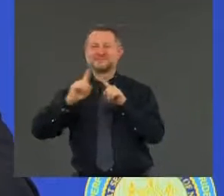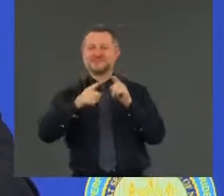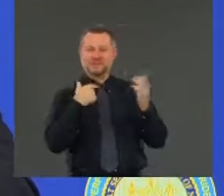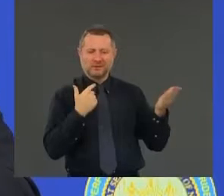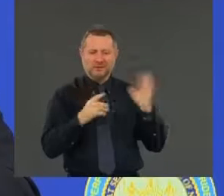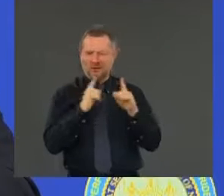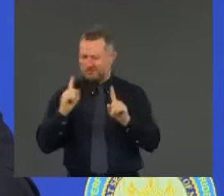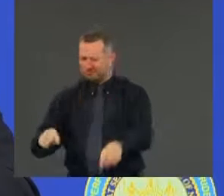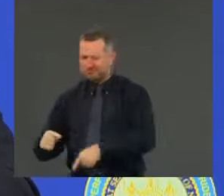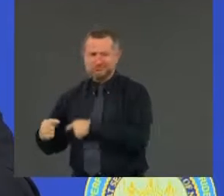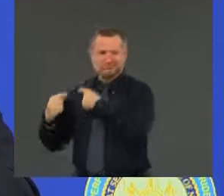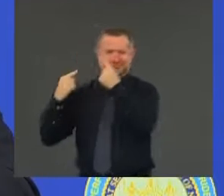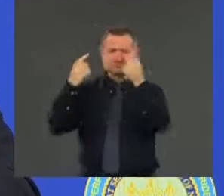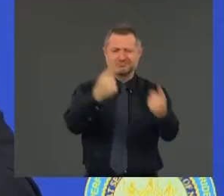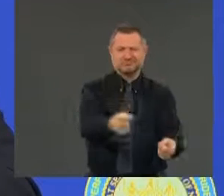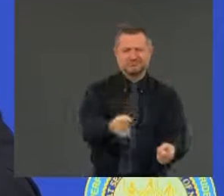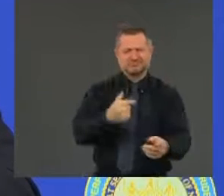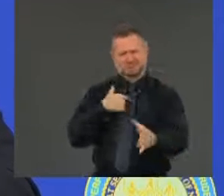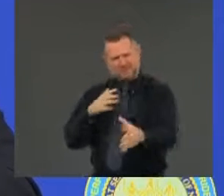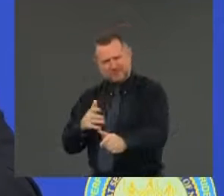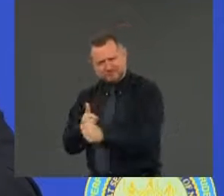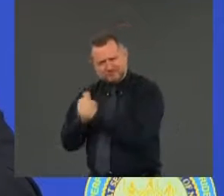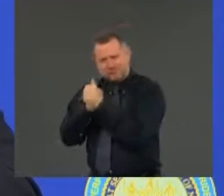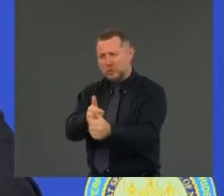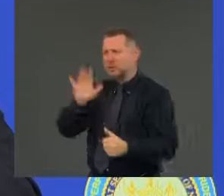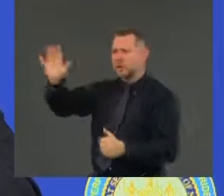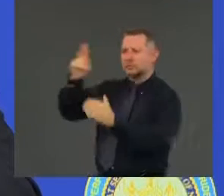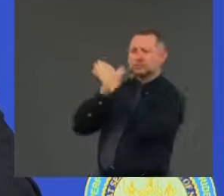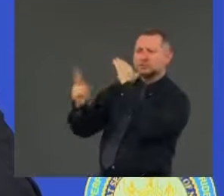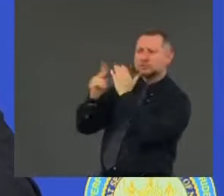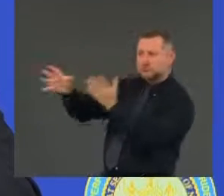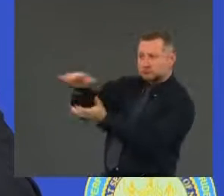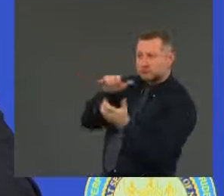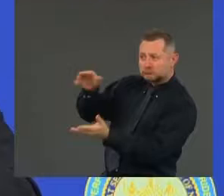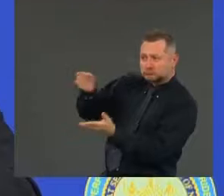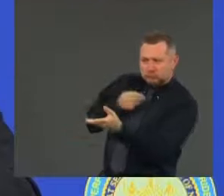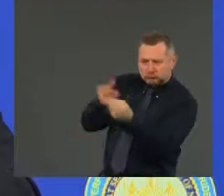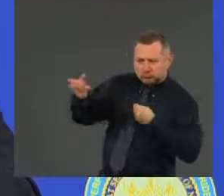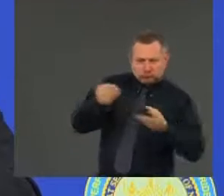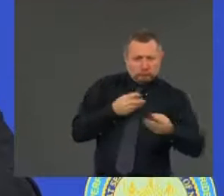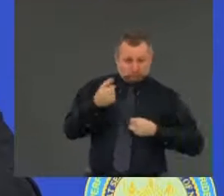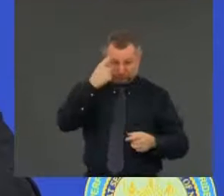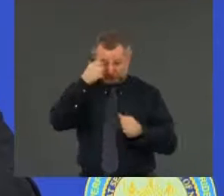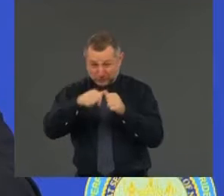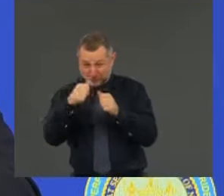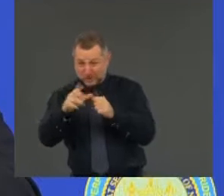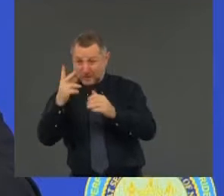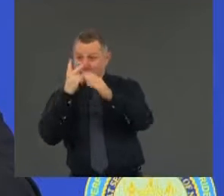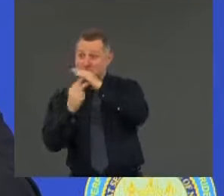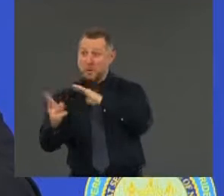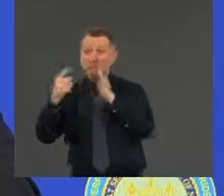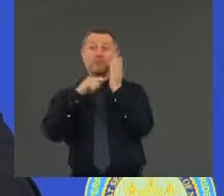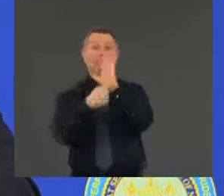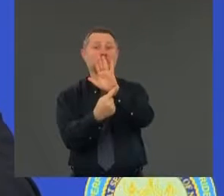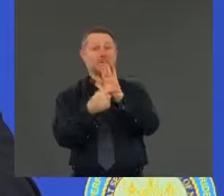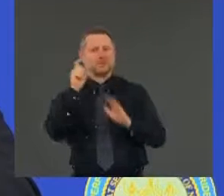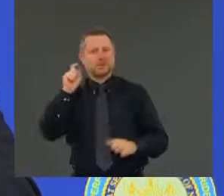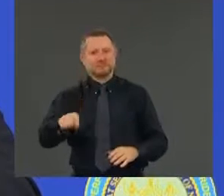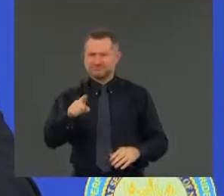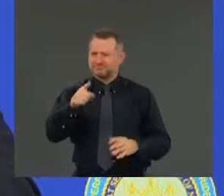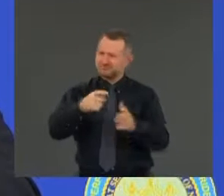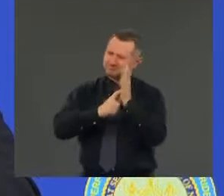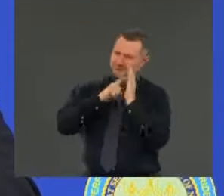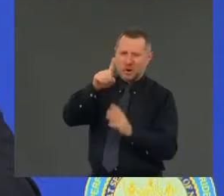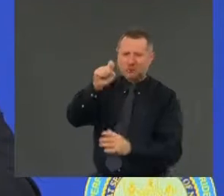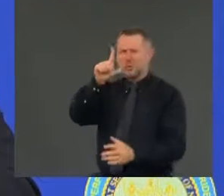We've followed the projection models. Remember, the projection model said we could need about 120,000 hospital beds. We